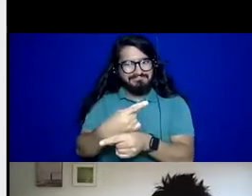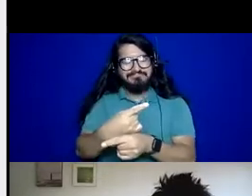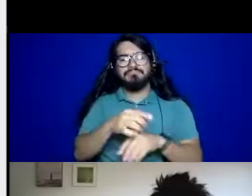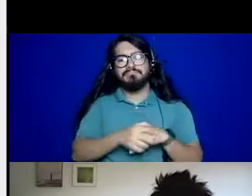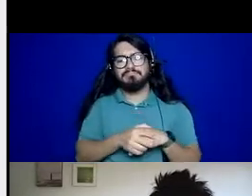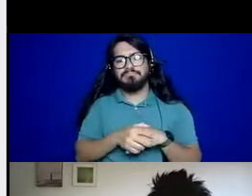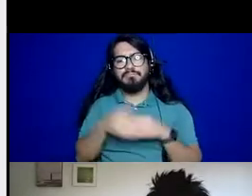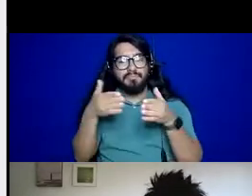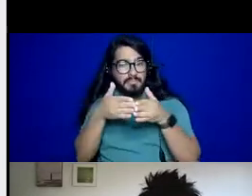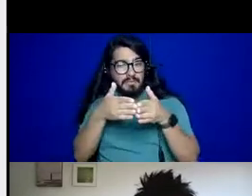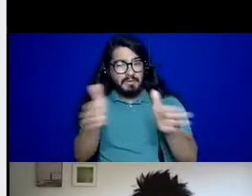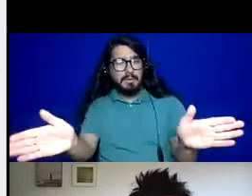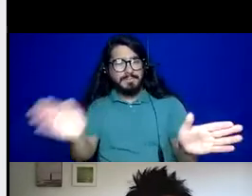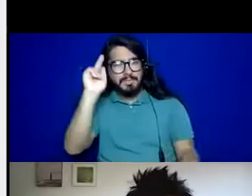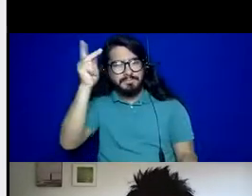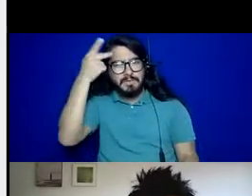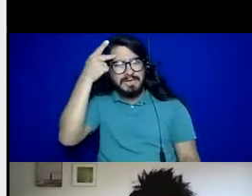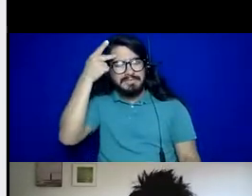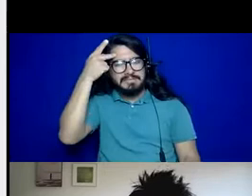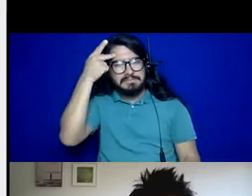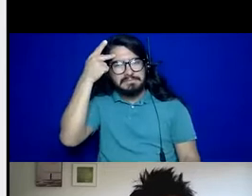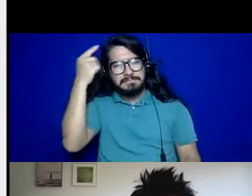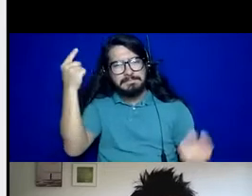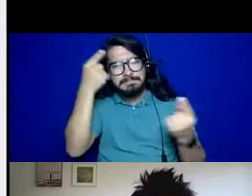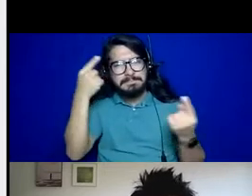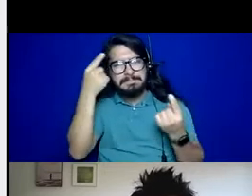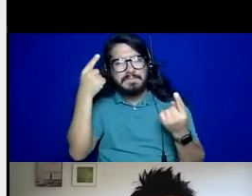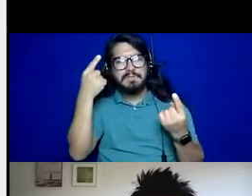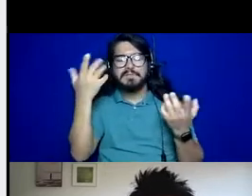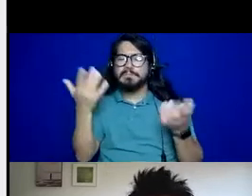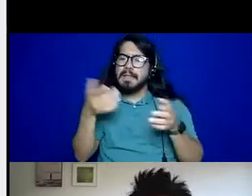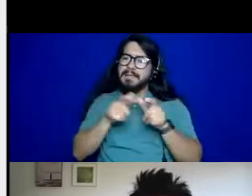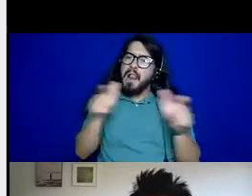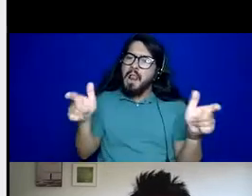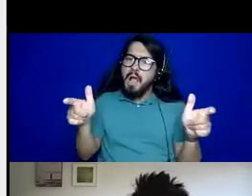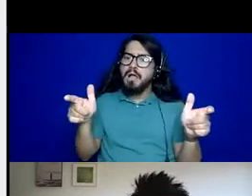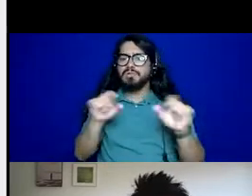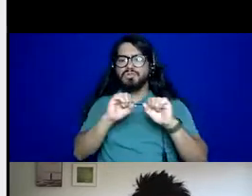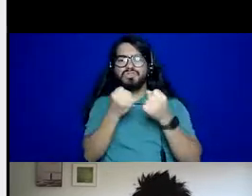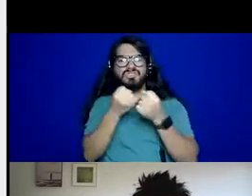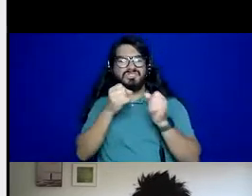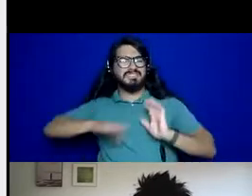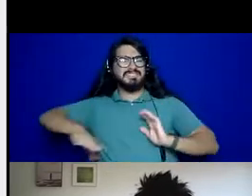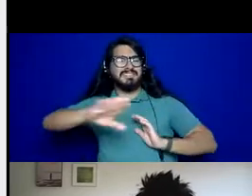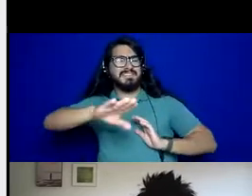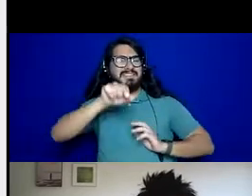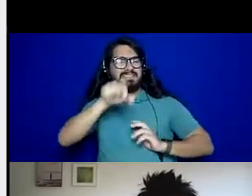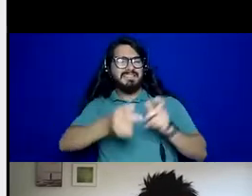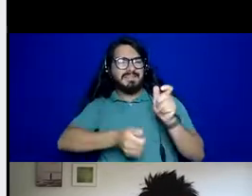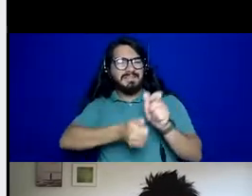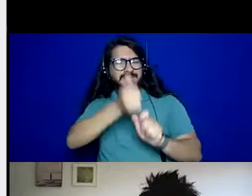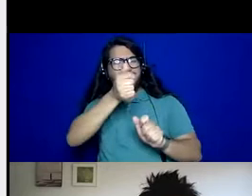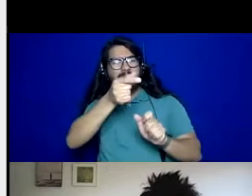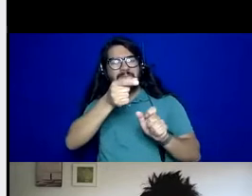on a broader sort of political scale, and sometimes a larger social scale also, a lot of these devices are listening to us